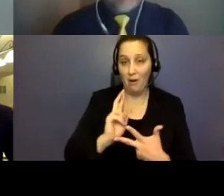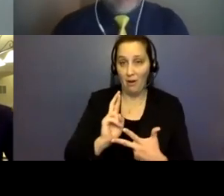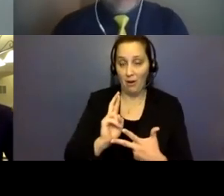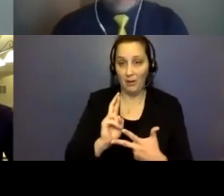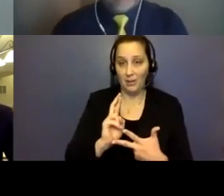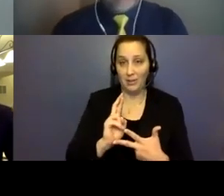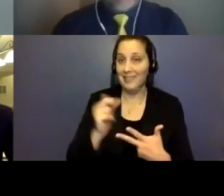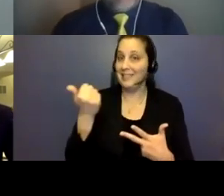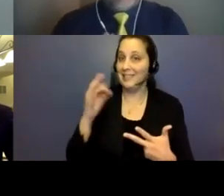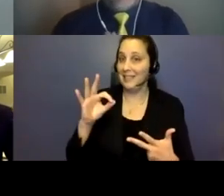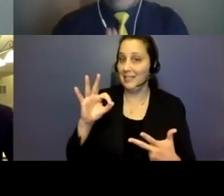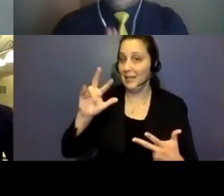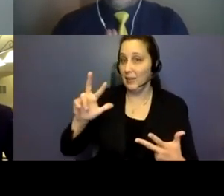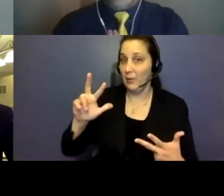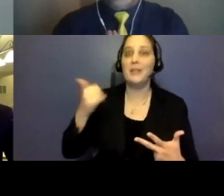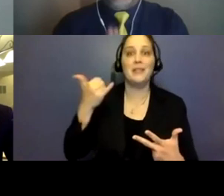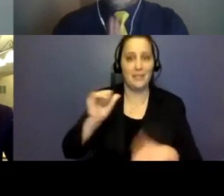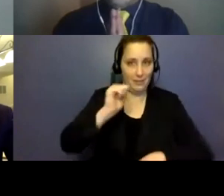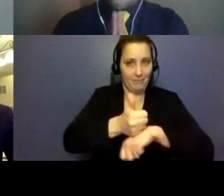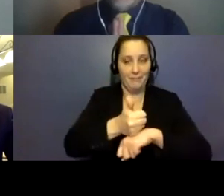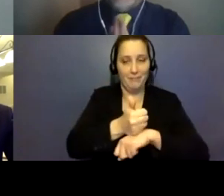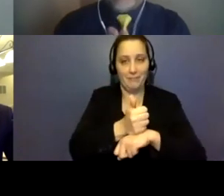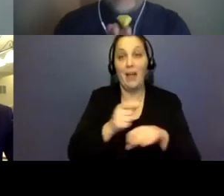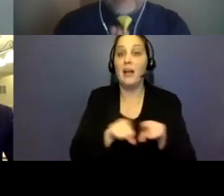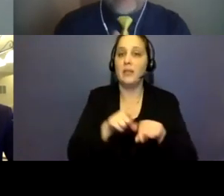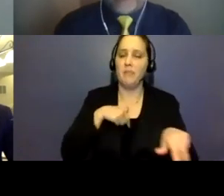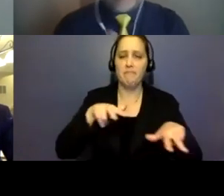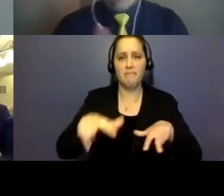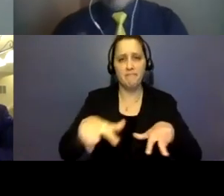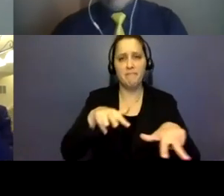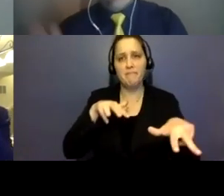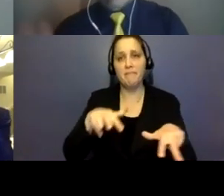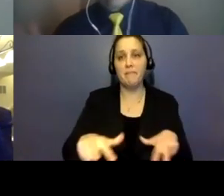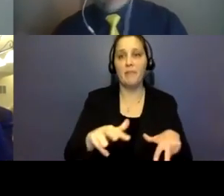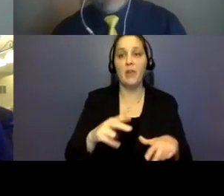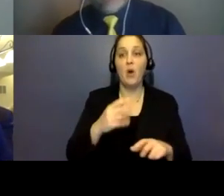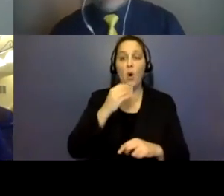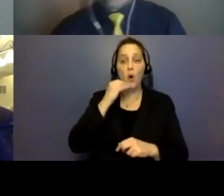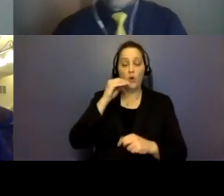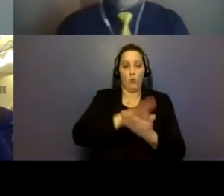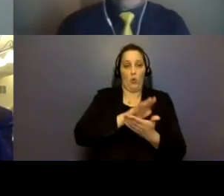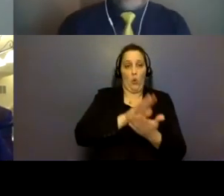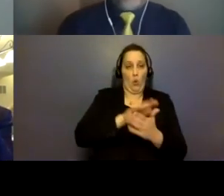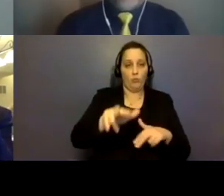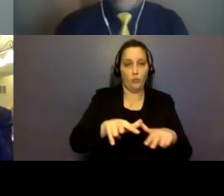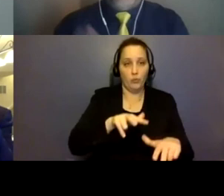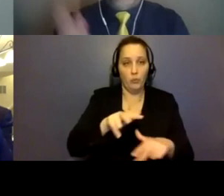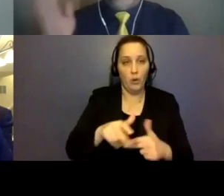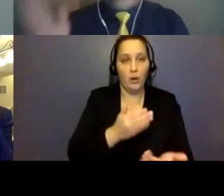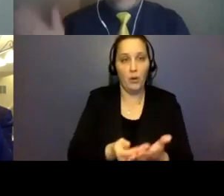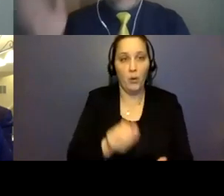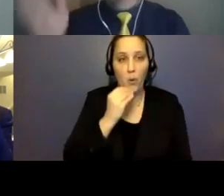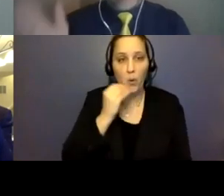in place, because as I'm walking down the street, coming home from school,